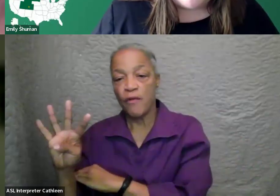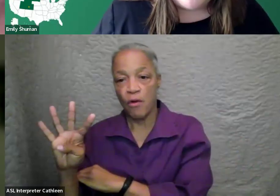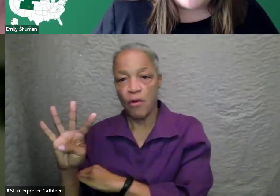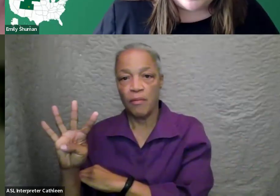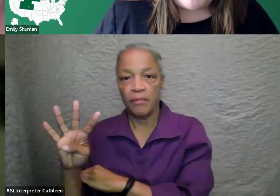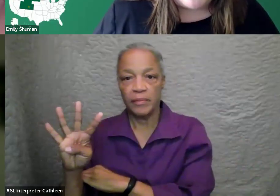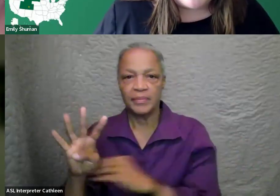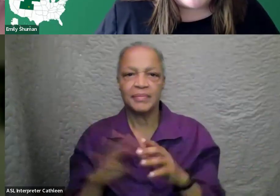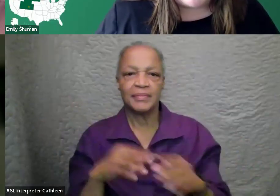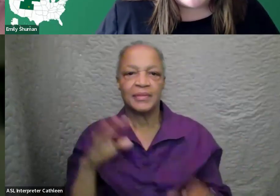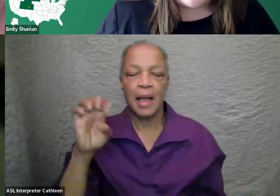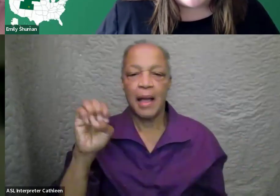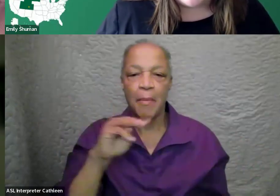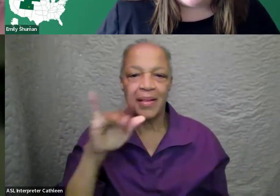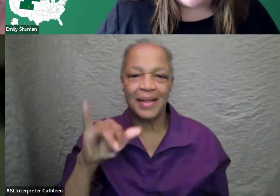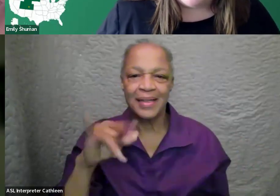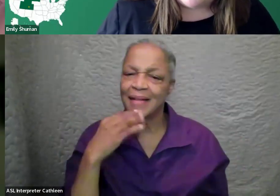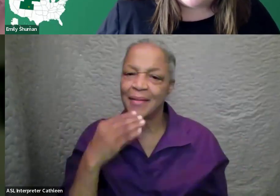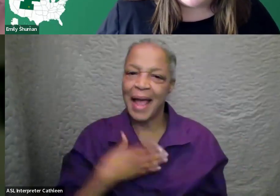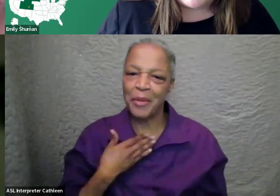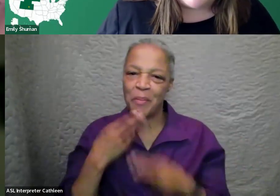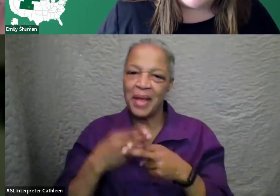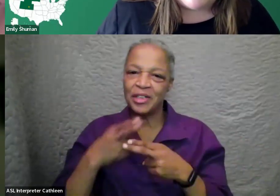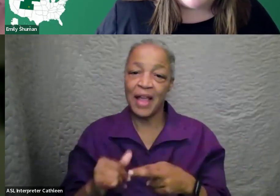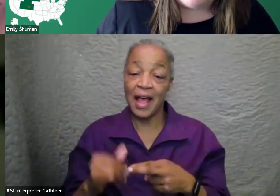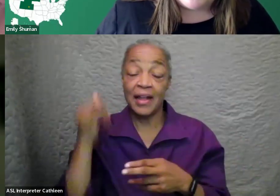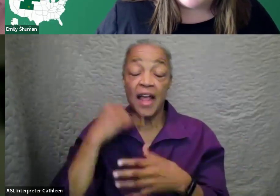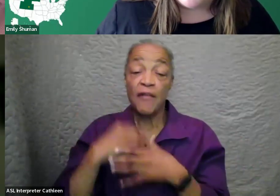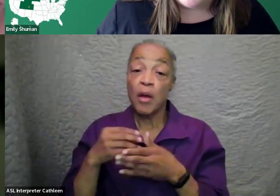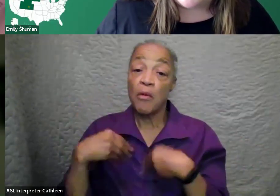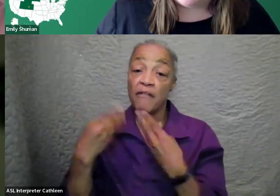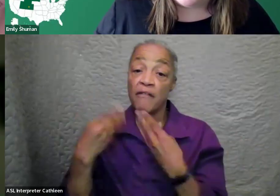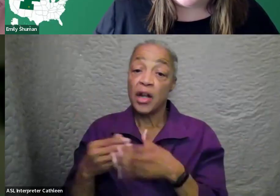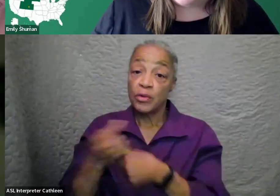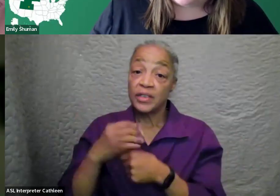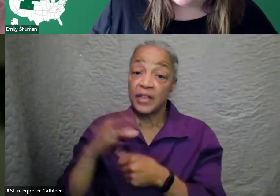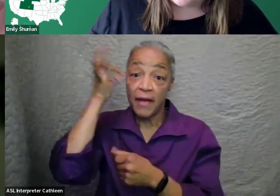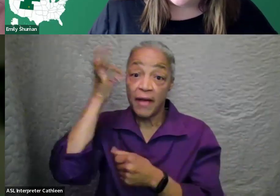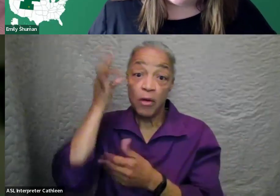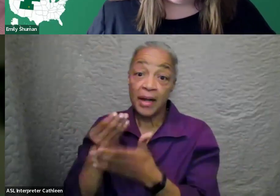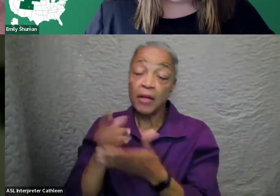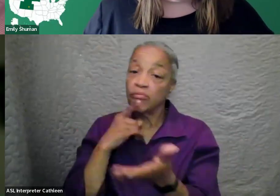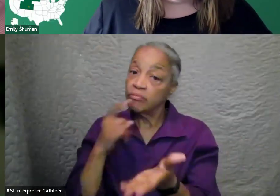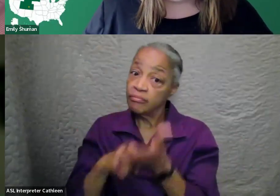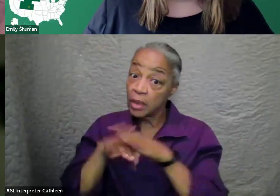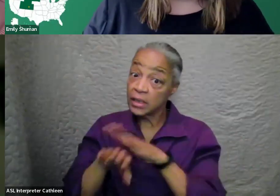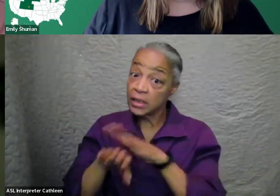I'm so glad you mentioned that, because somebody else had asked, if the provider receives federal funds, don't they have to be accessible?